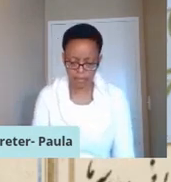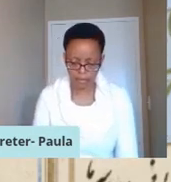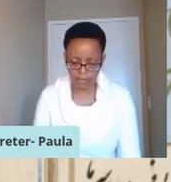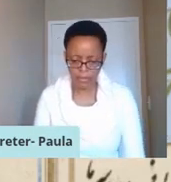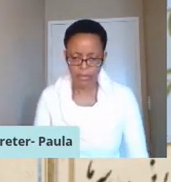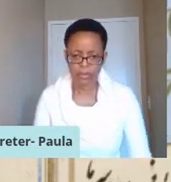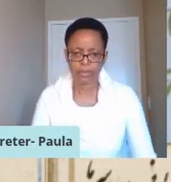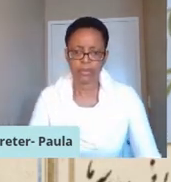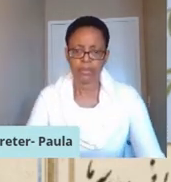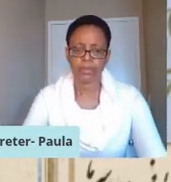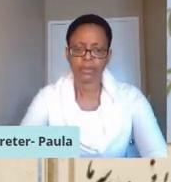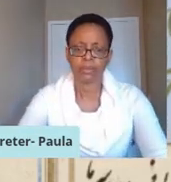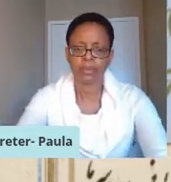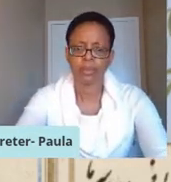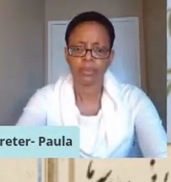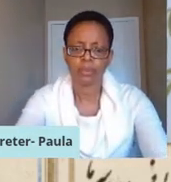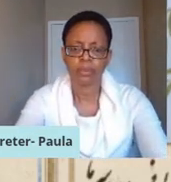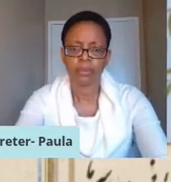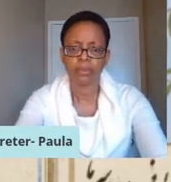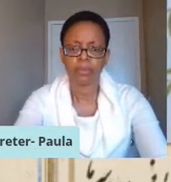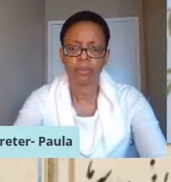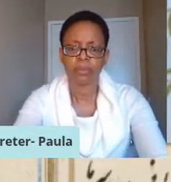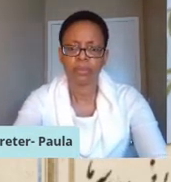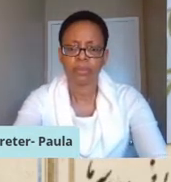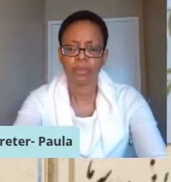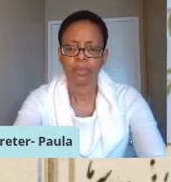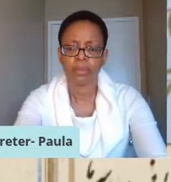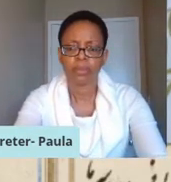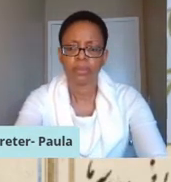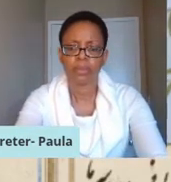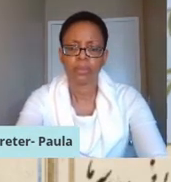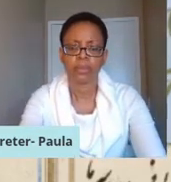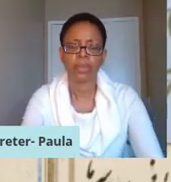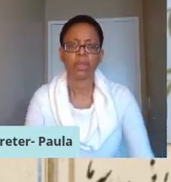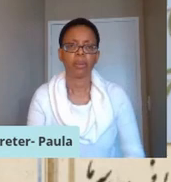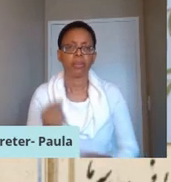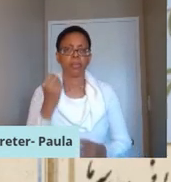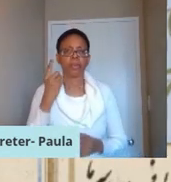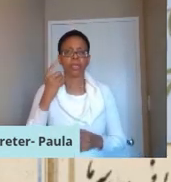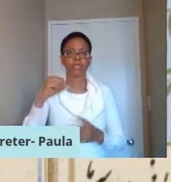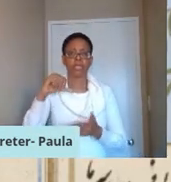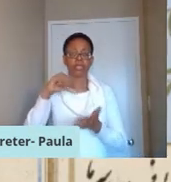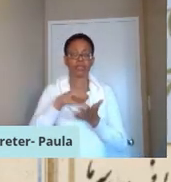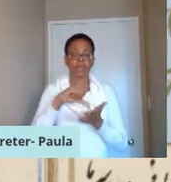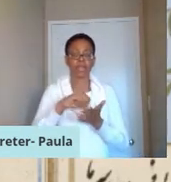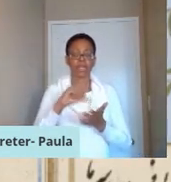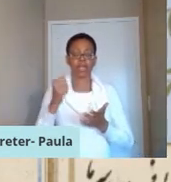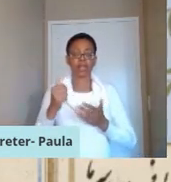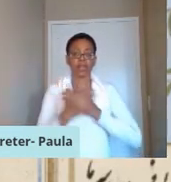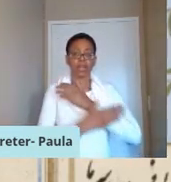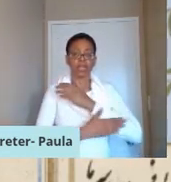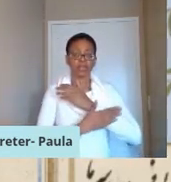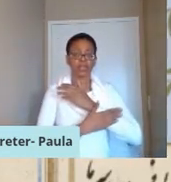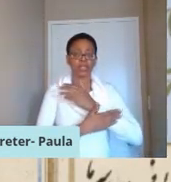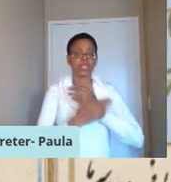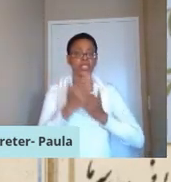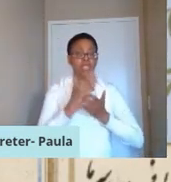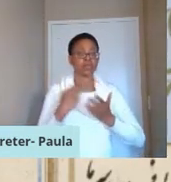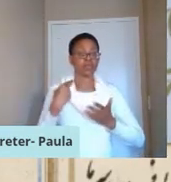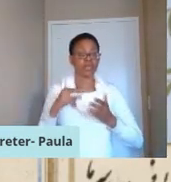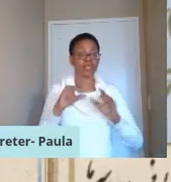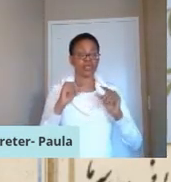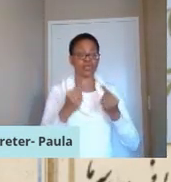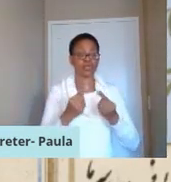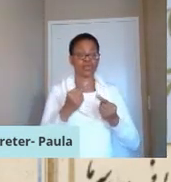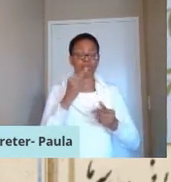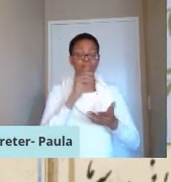participants. However, in Iran and in other countries, some religious groups still believe that despite